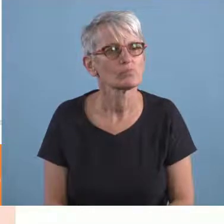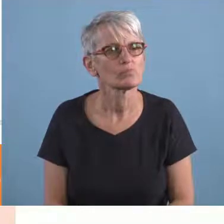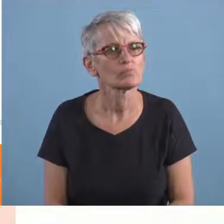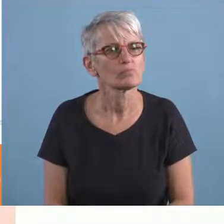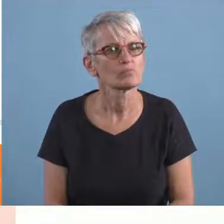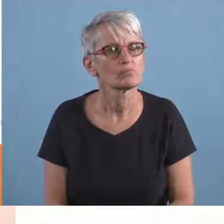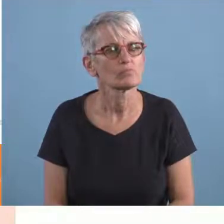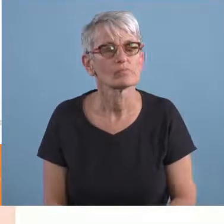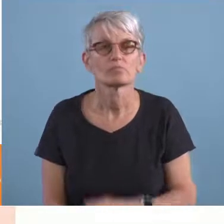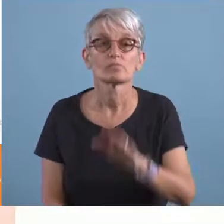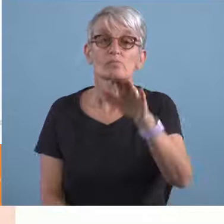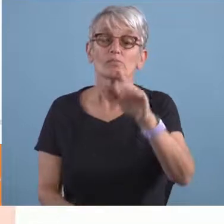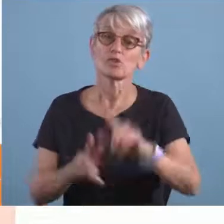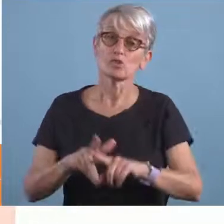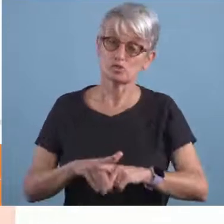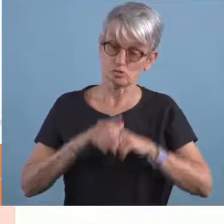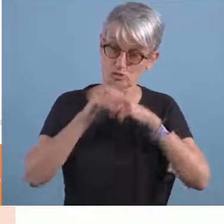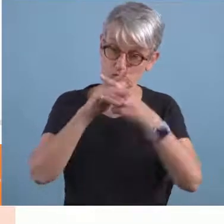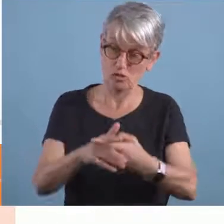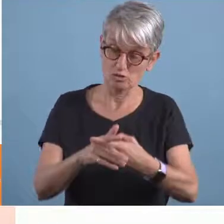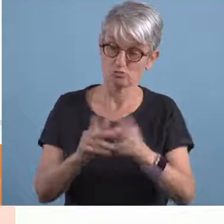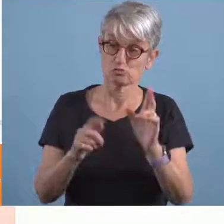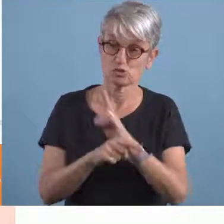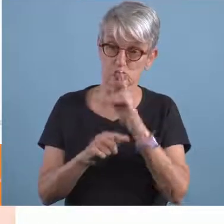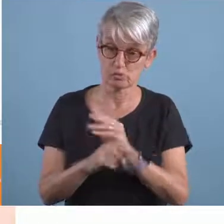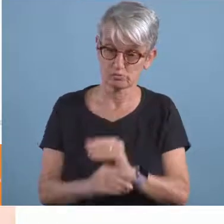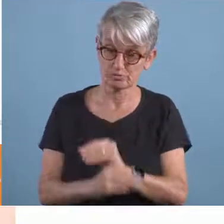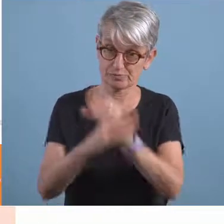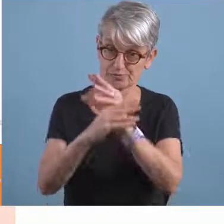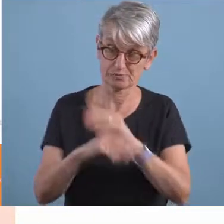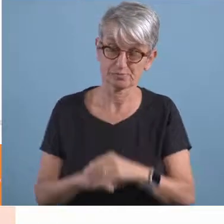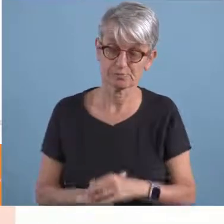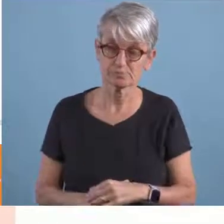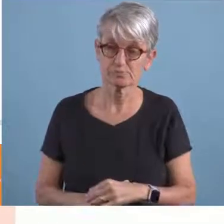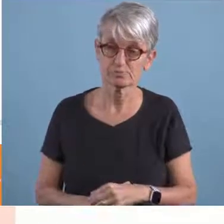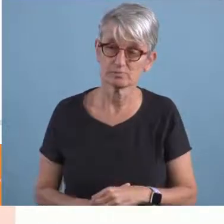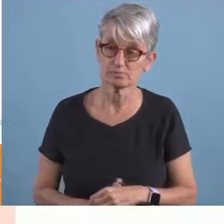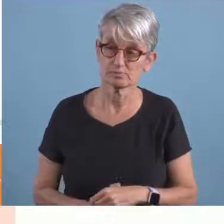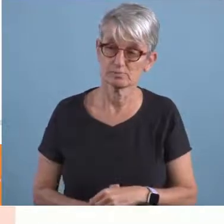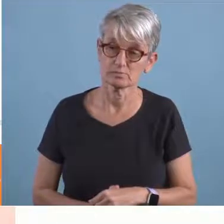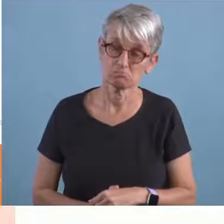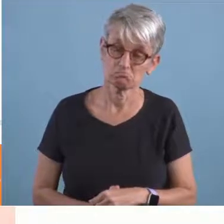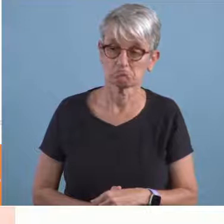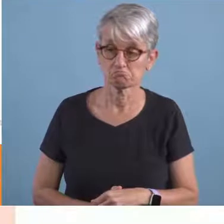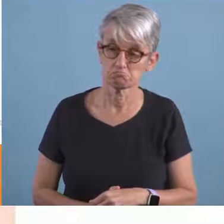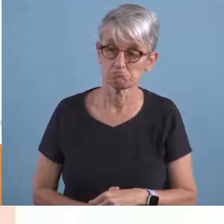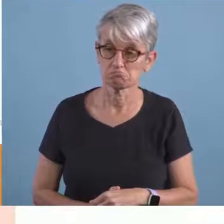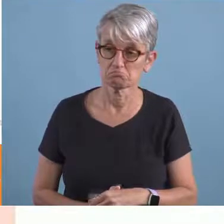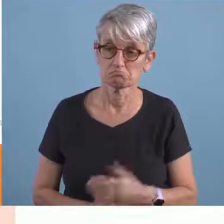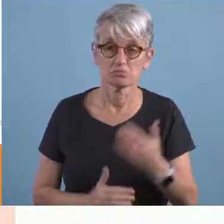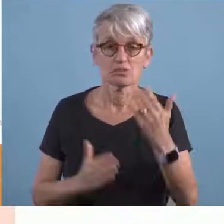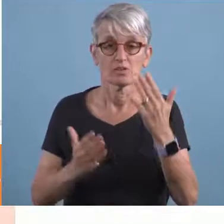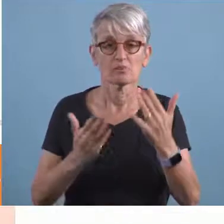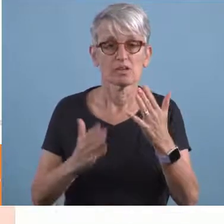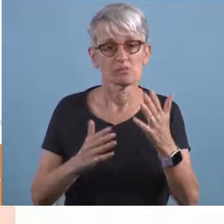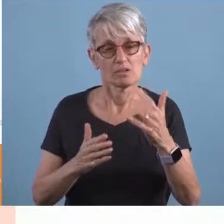When you're getting started as a telepractice practitioner, you might send some type of a letter of introduction